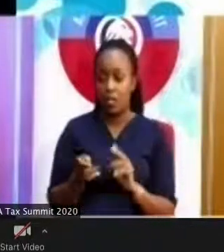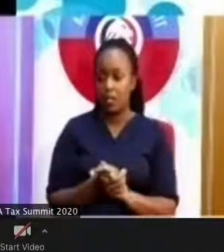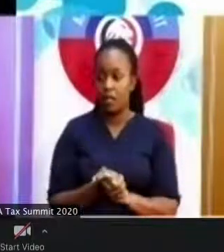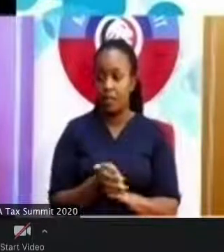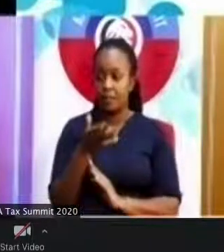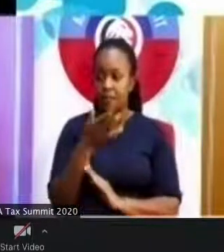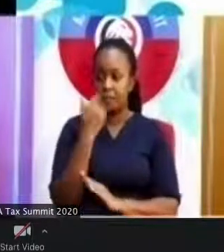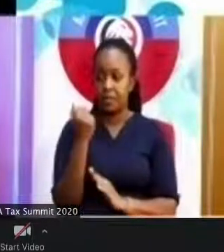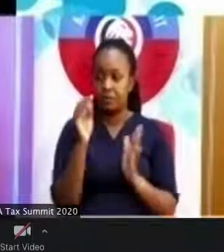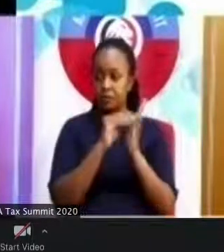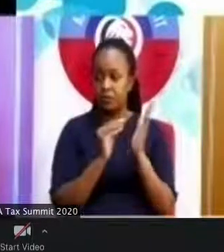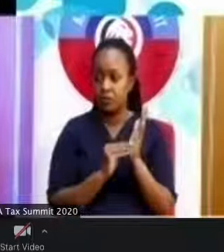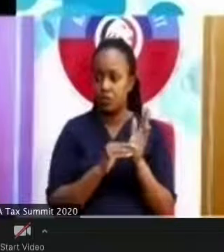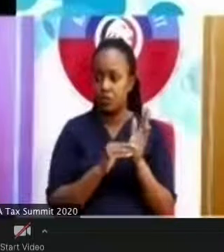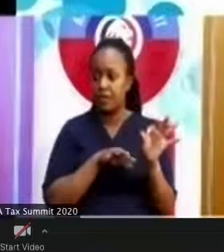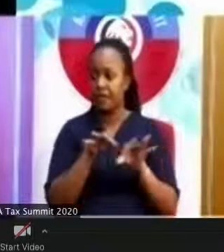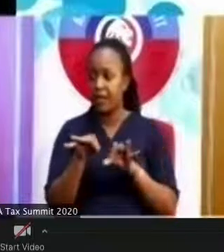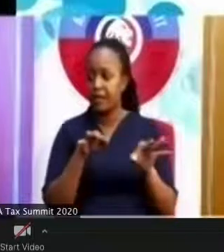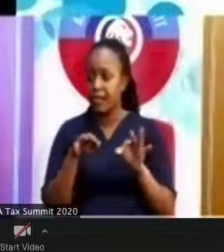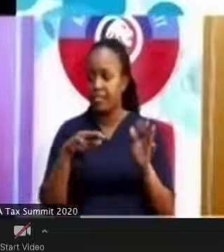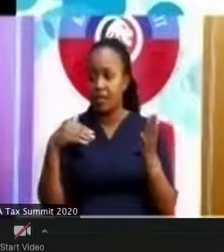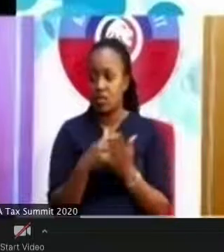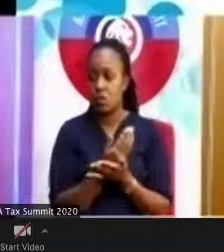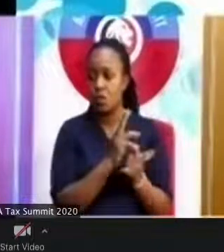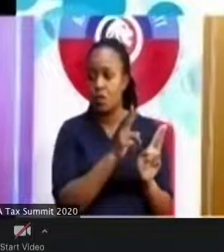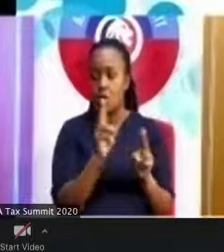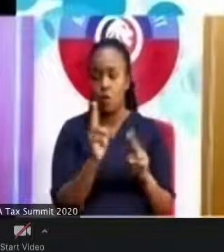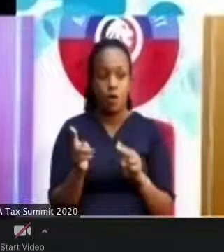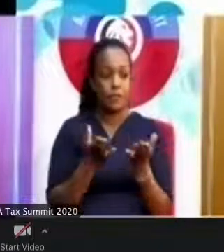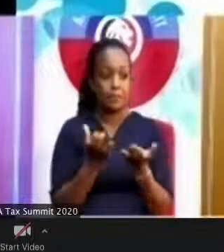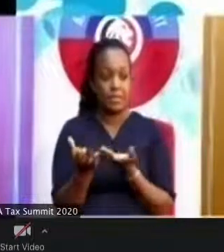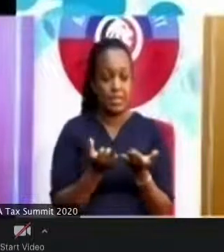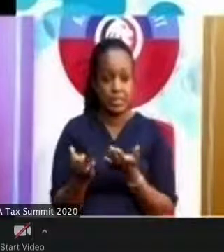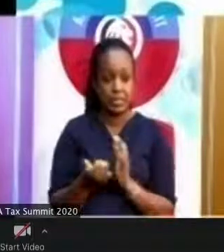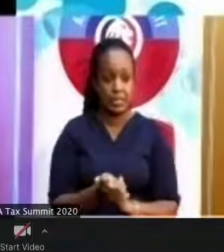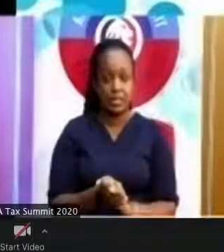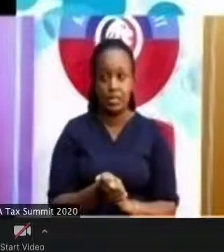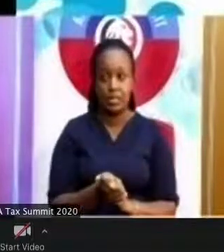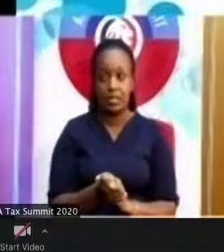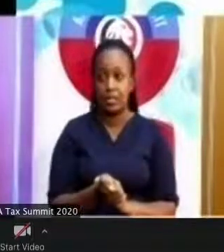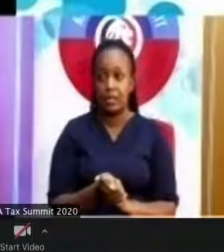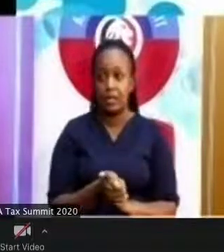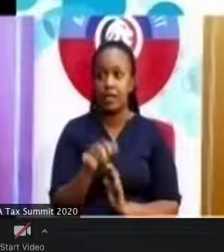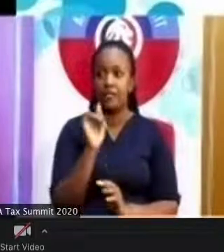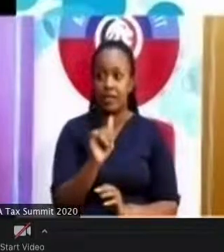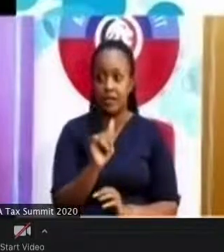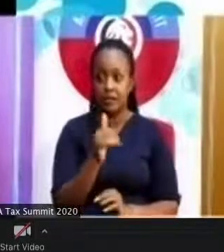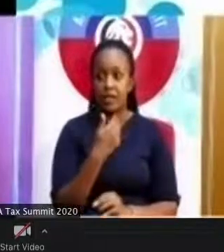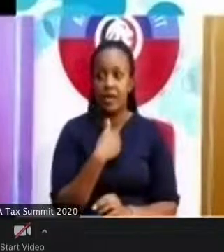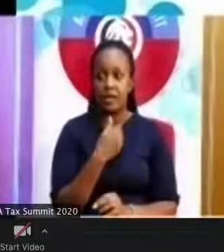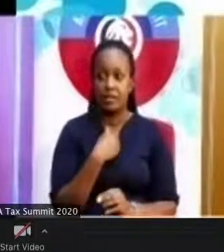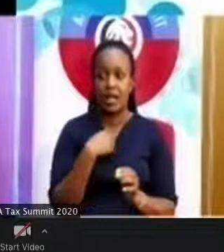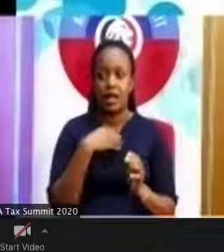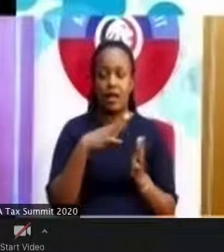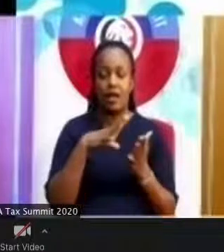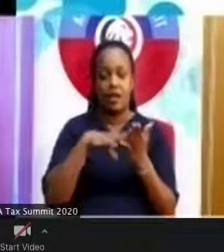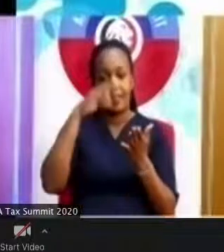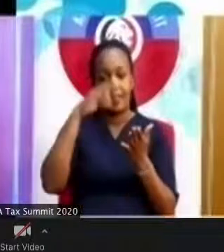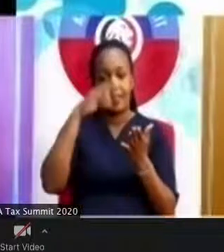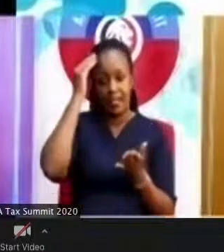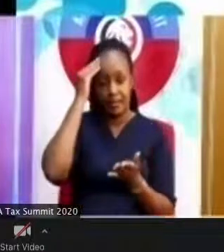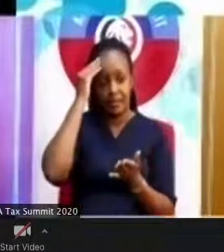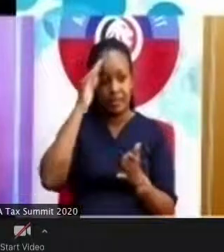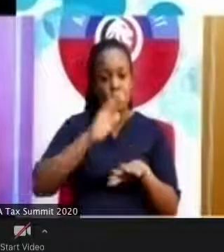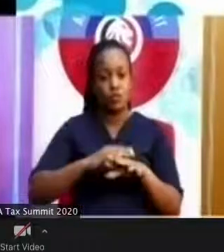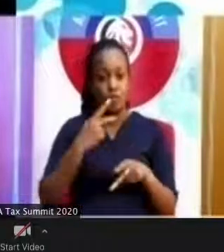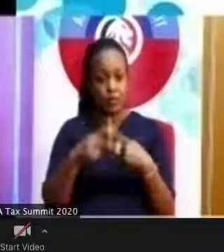to define a new normal of doing businesses. And for me, that is a good lesson we have learned, and it's a good plus